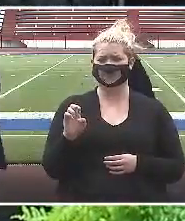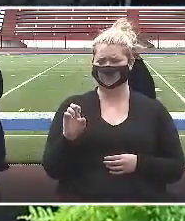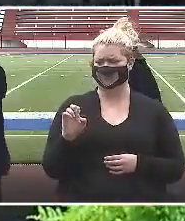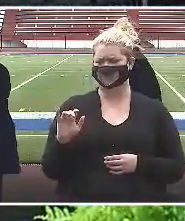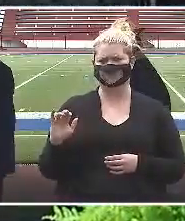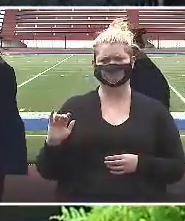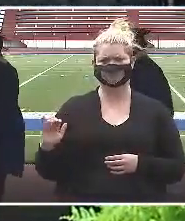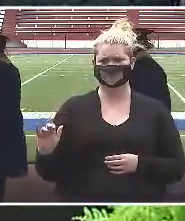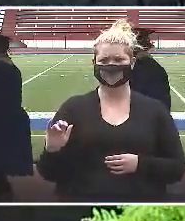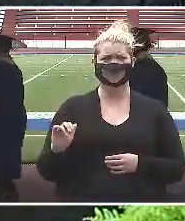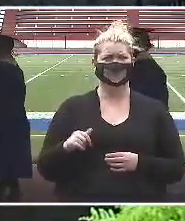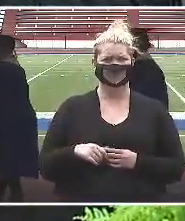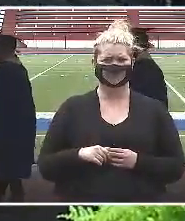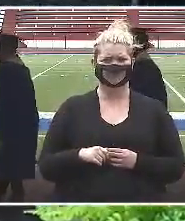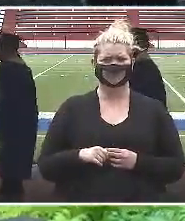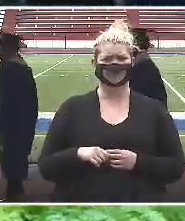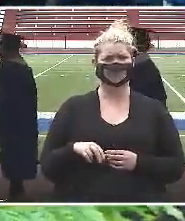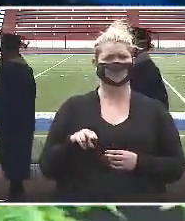Yaya Fahad.